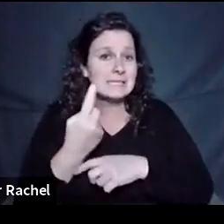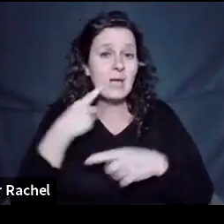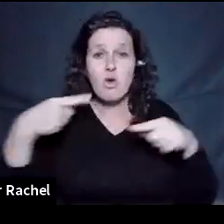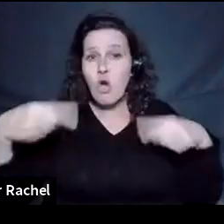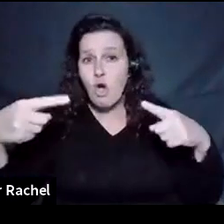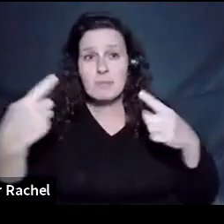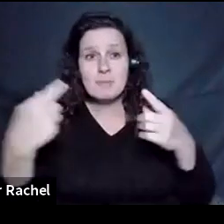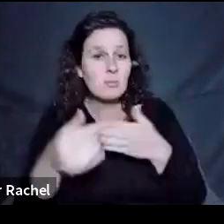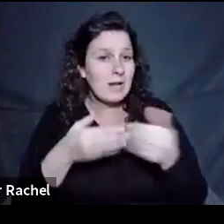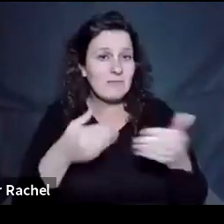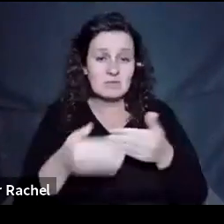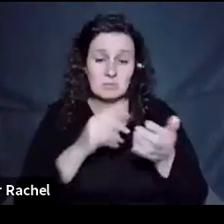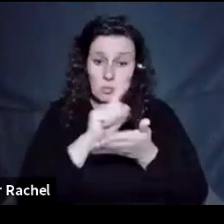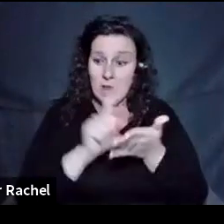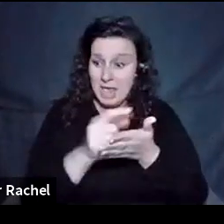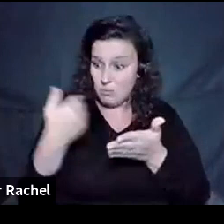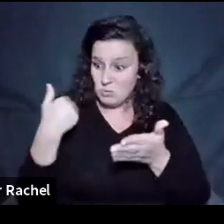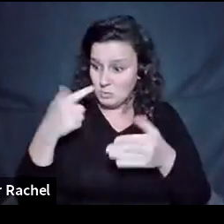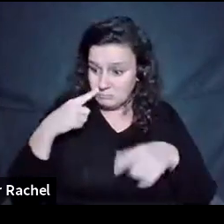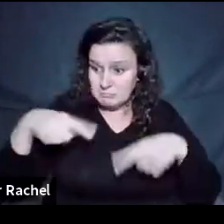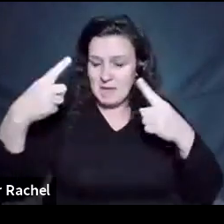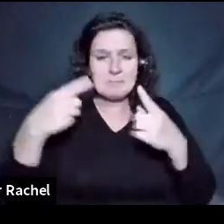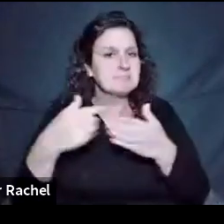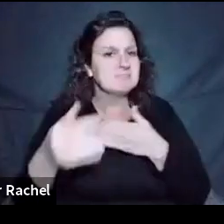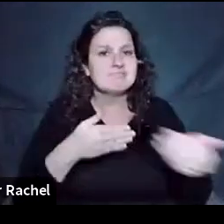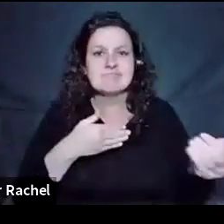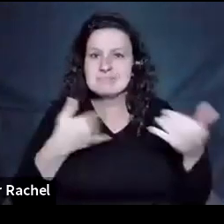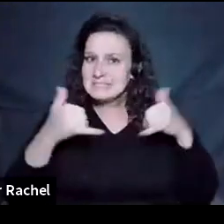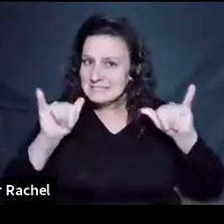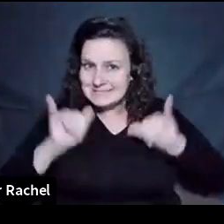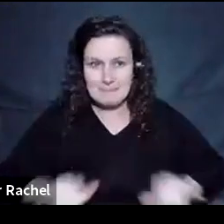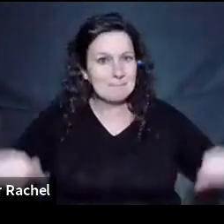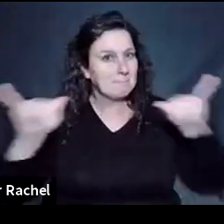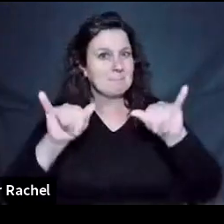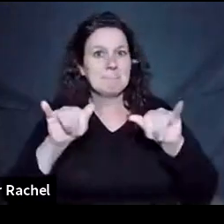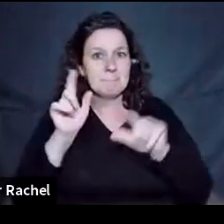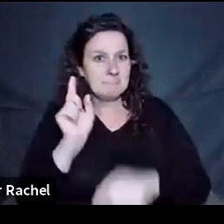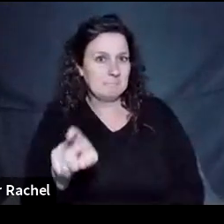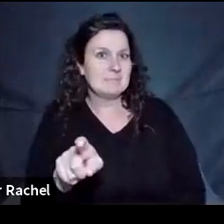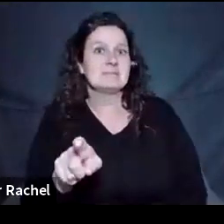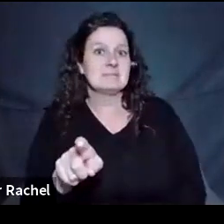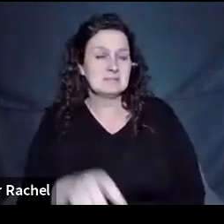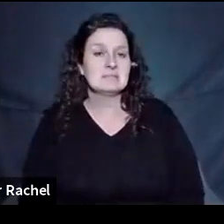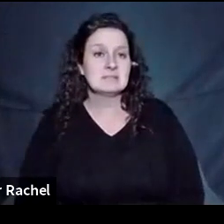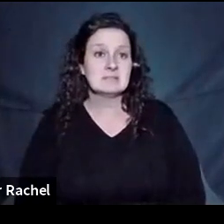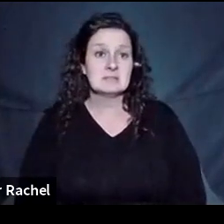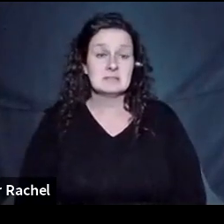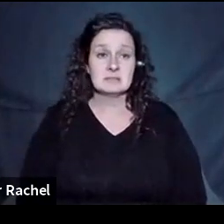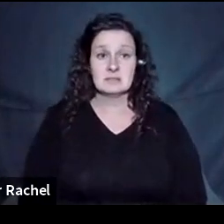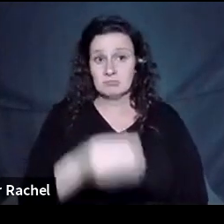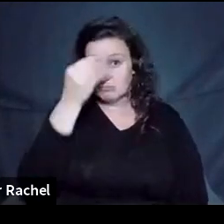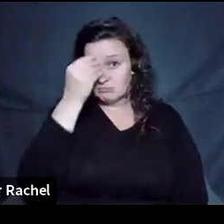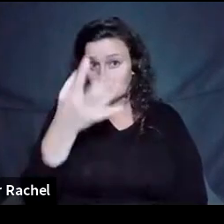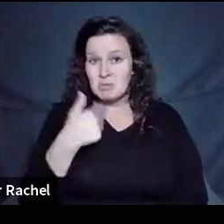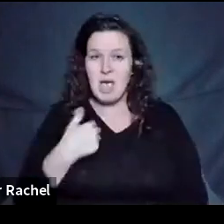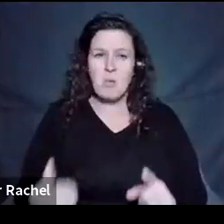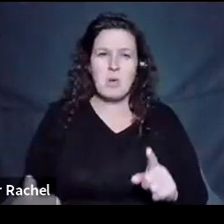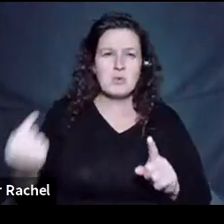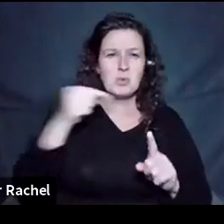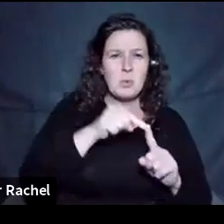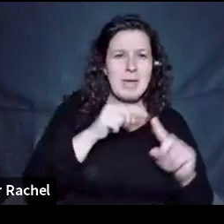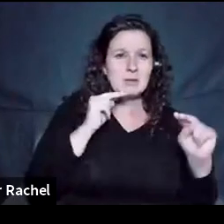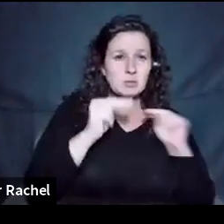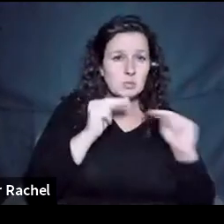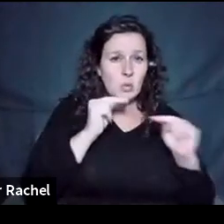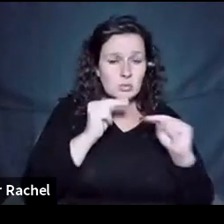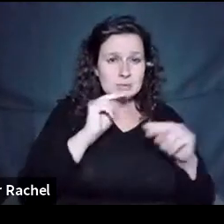argument an hour ago, like we do those things every day. And if I may, I just wanted to go back to negotiating